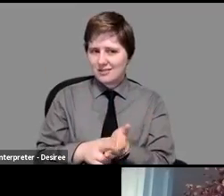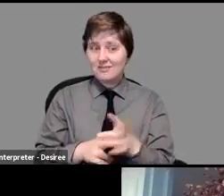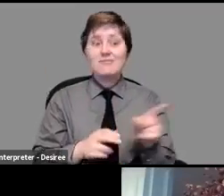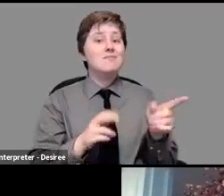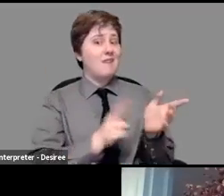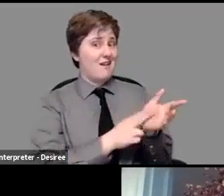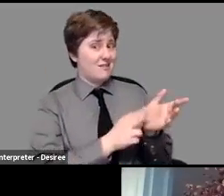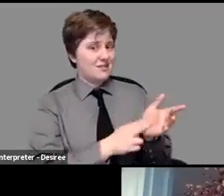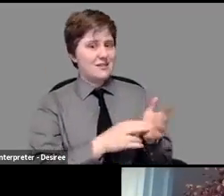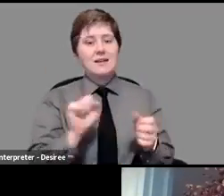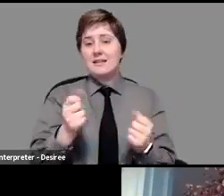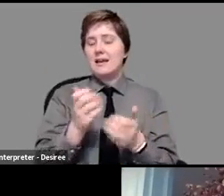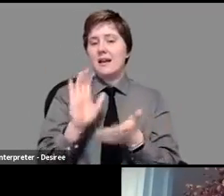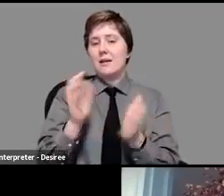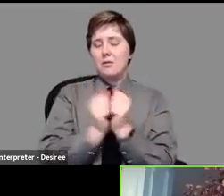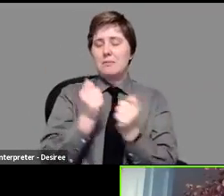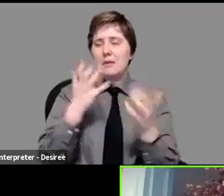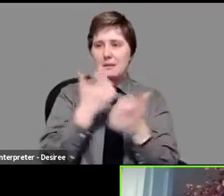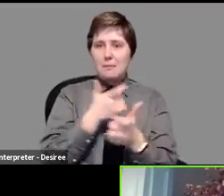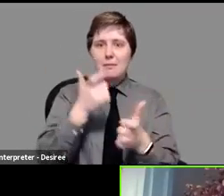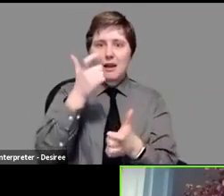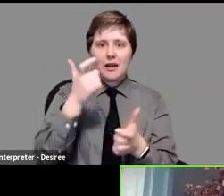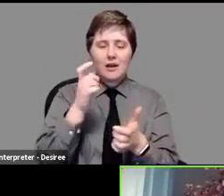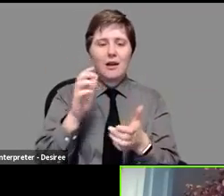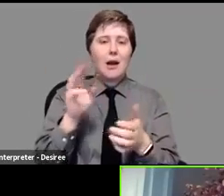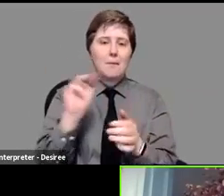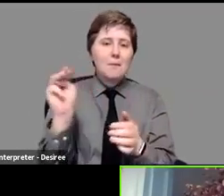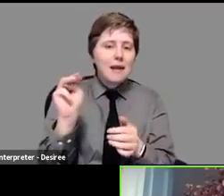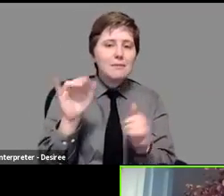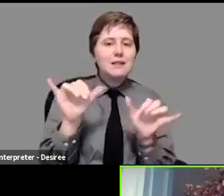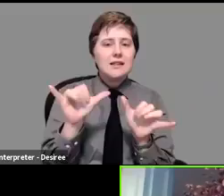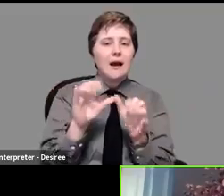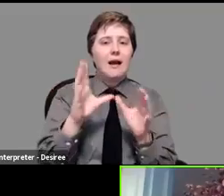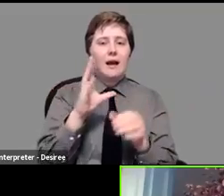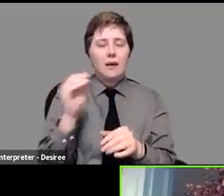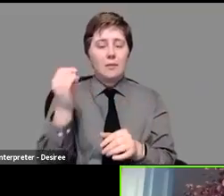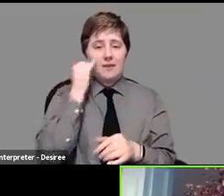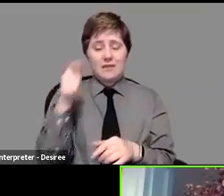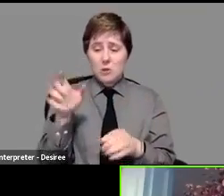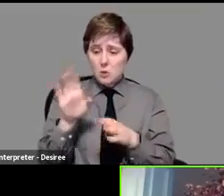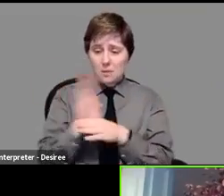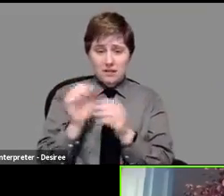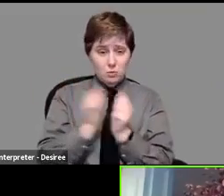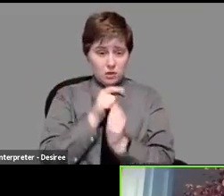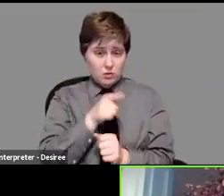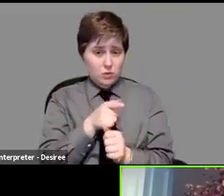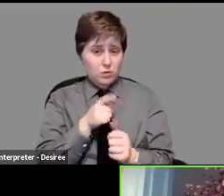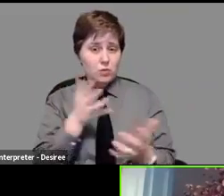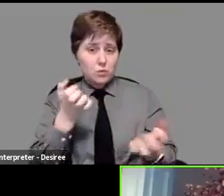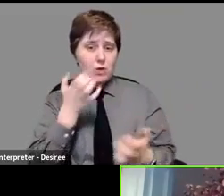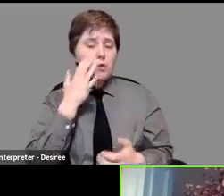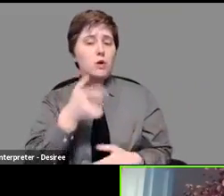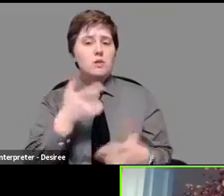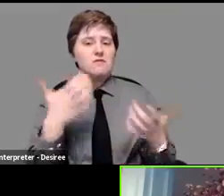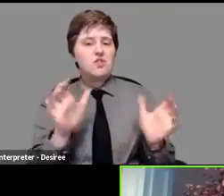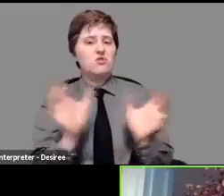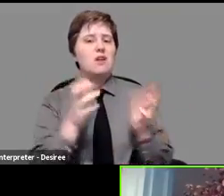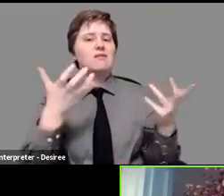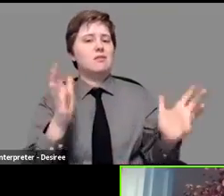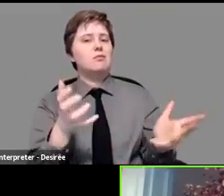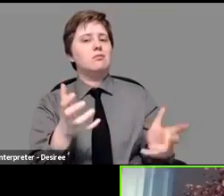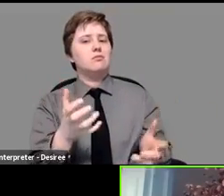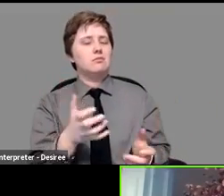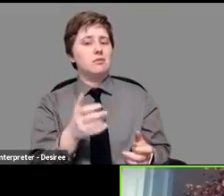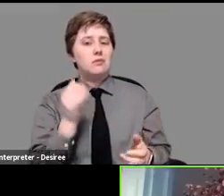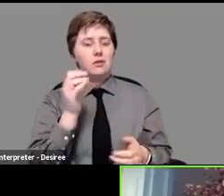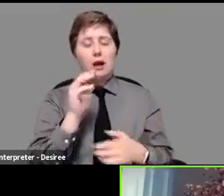A lot of these larger companies and even medium-sized companies, that if they're going to do business with you, they want to know that you've been certified. So either you're